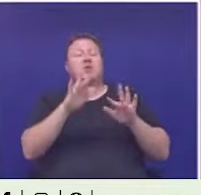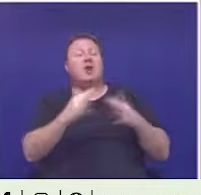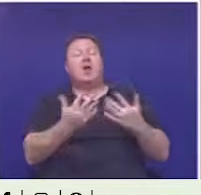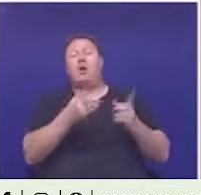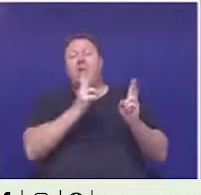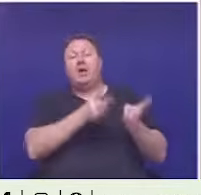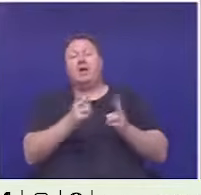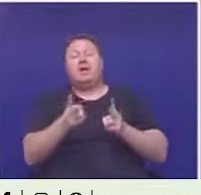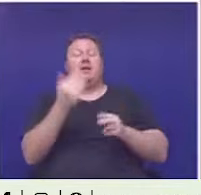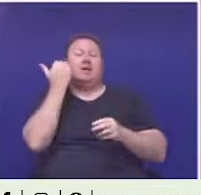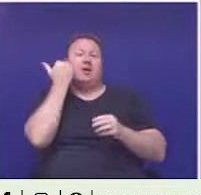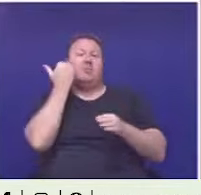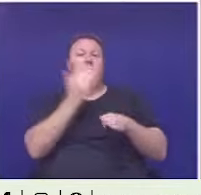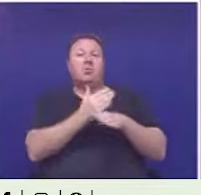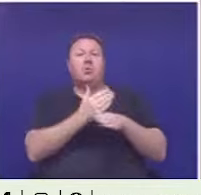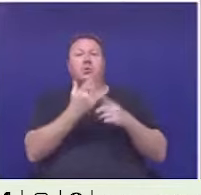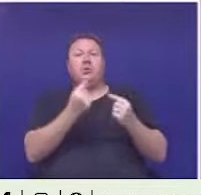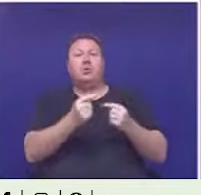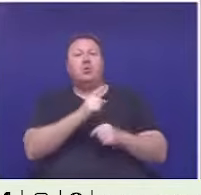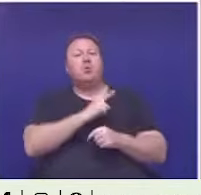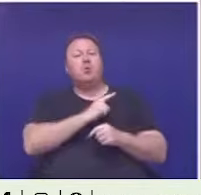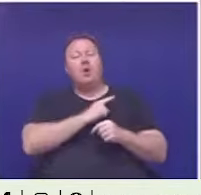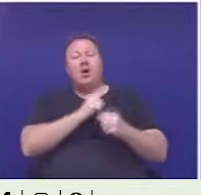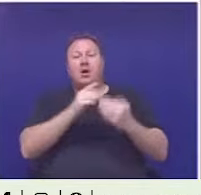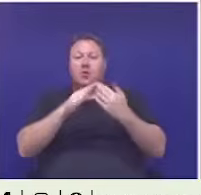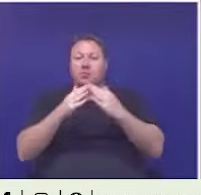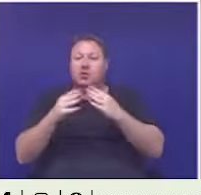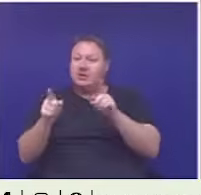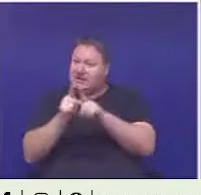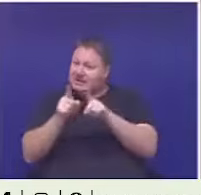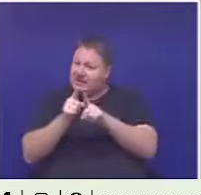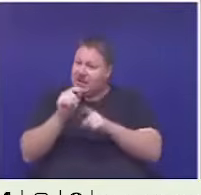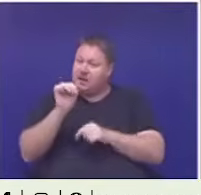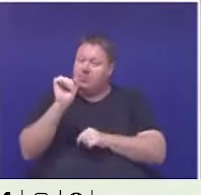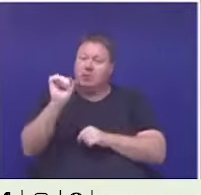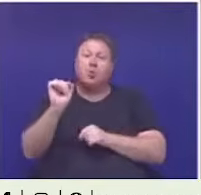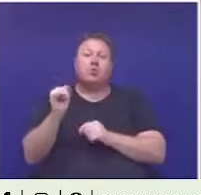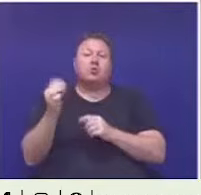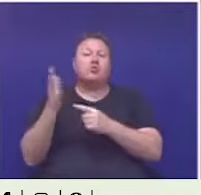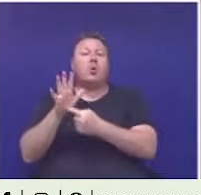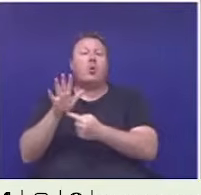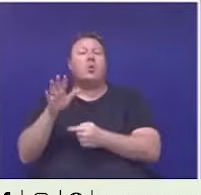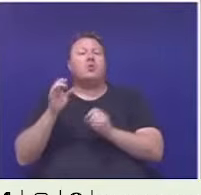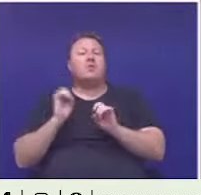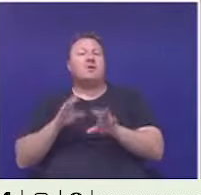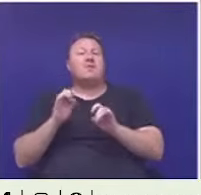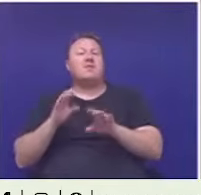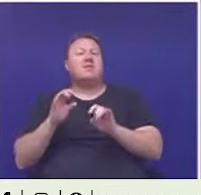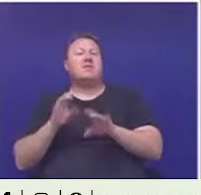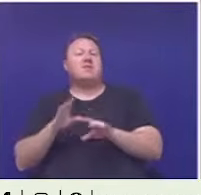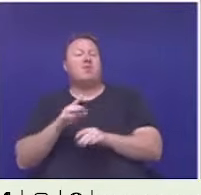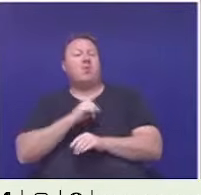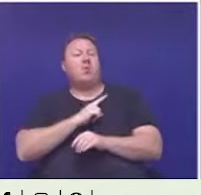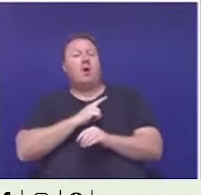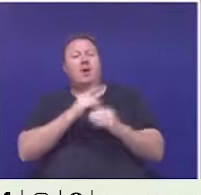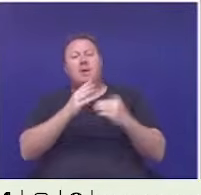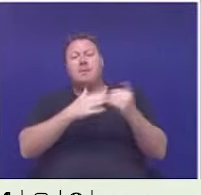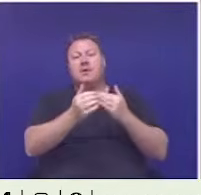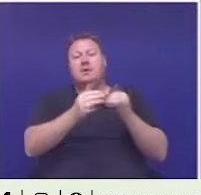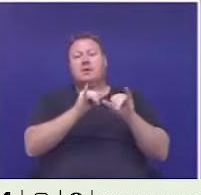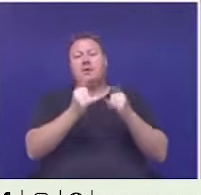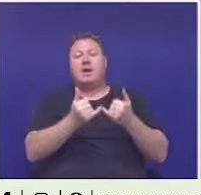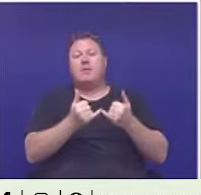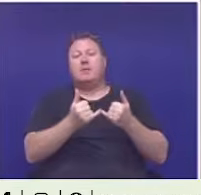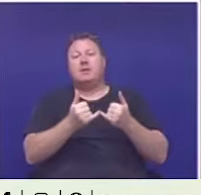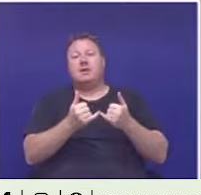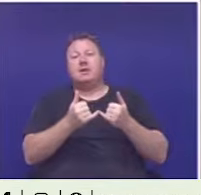again. Because it's the very communities that you're talking about, Honorable Member, that end up suffering because other contractors are walking off